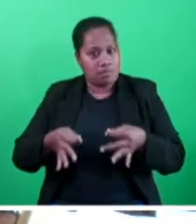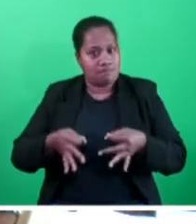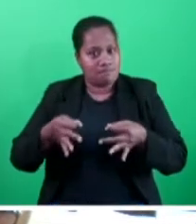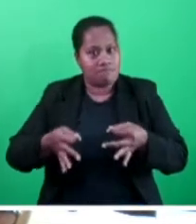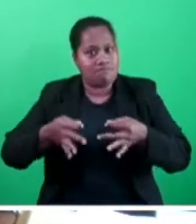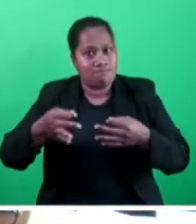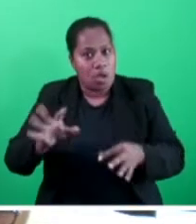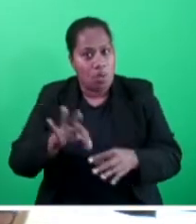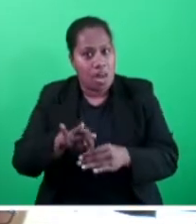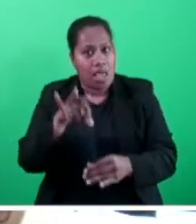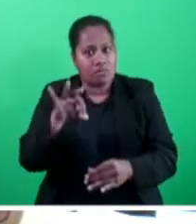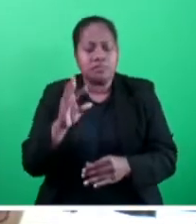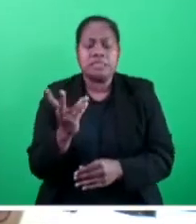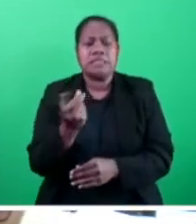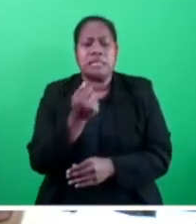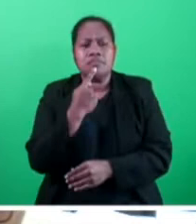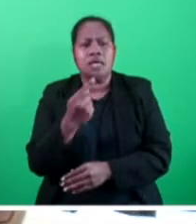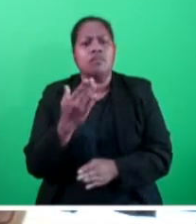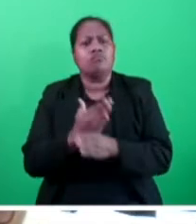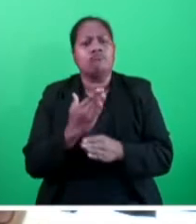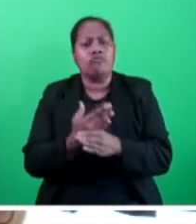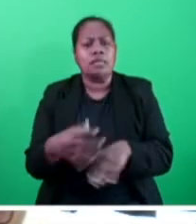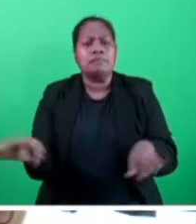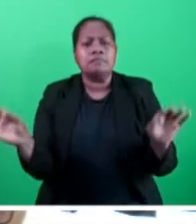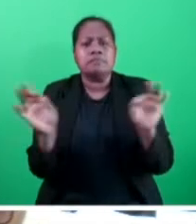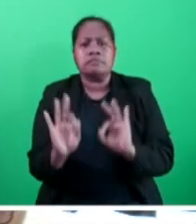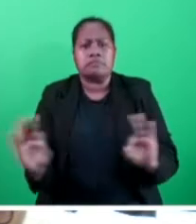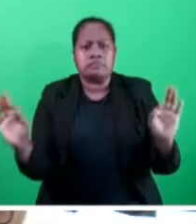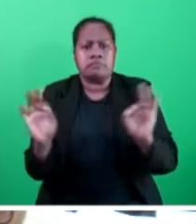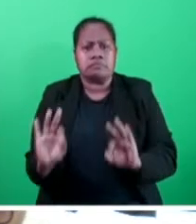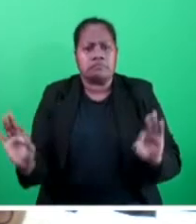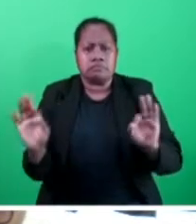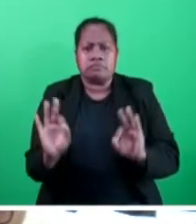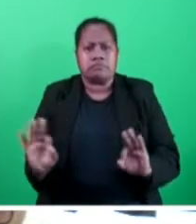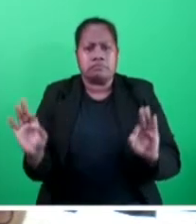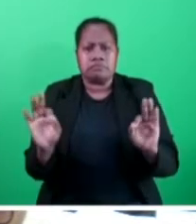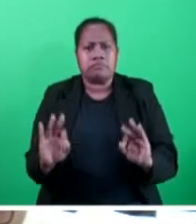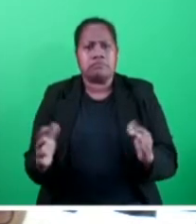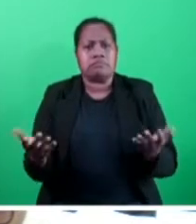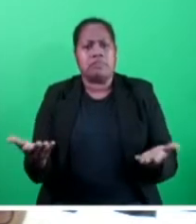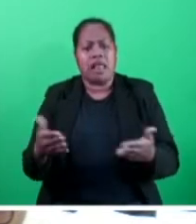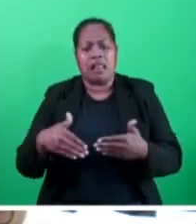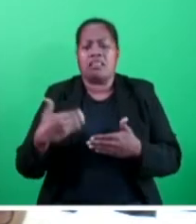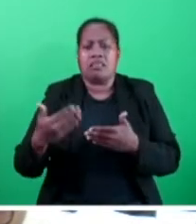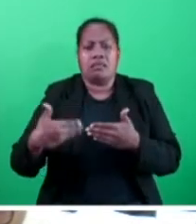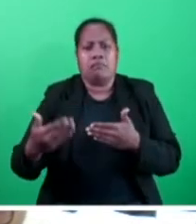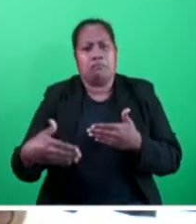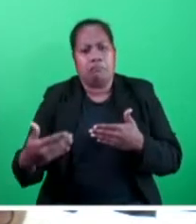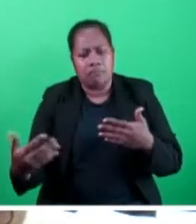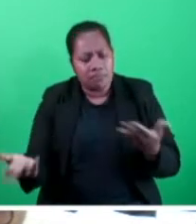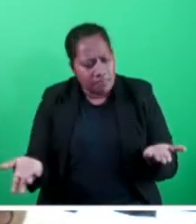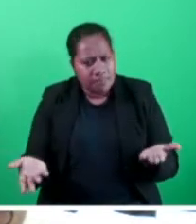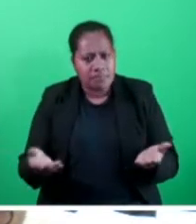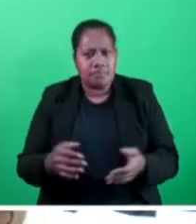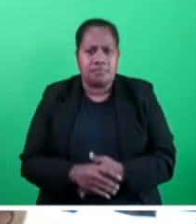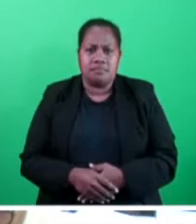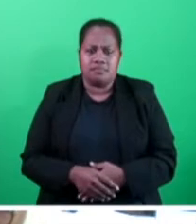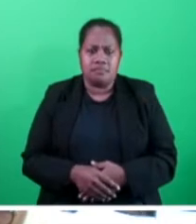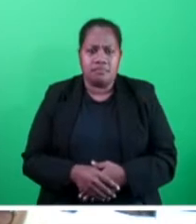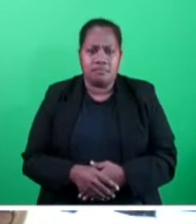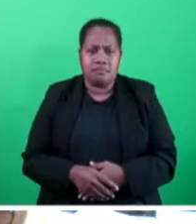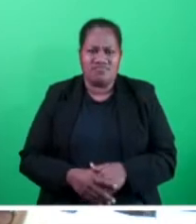Some said that the work has not begun, and so on. These are total fabrications, Mr. Speaker.